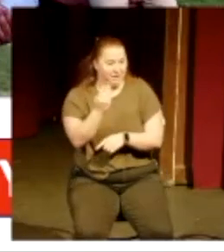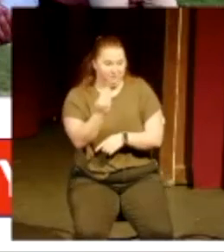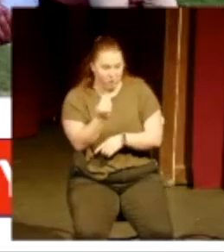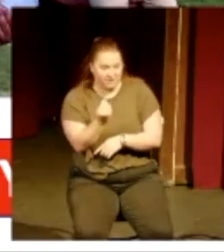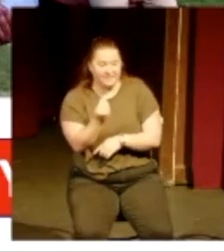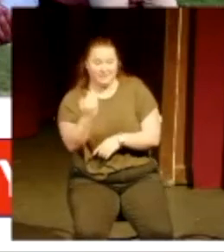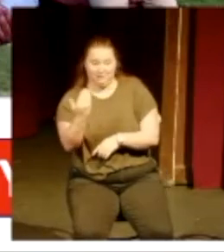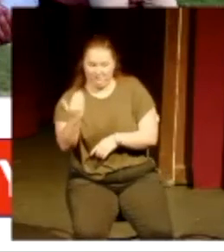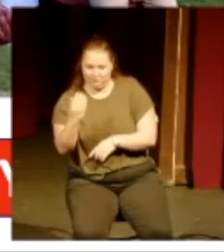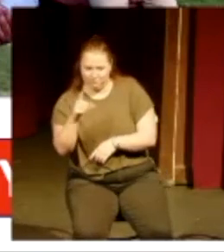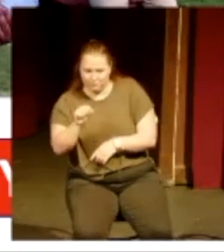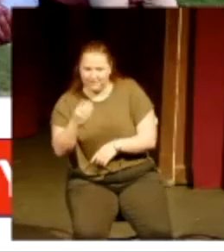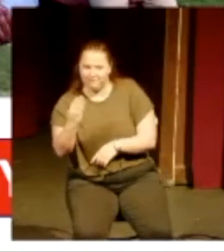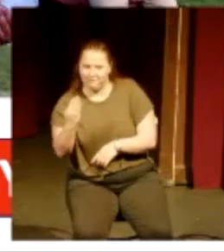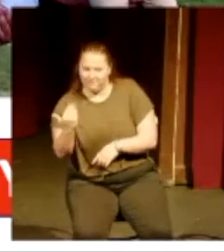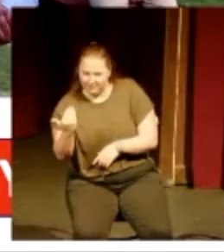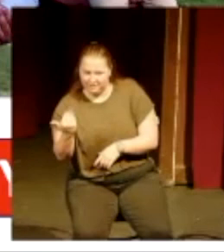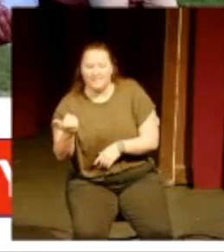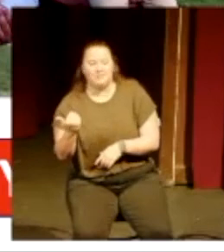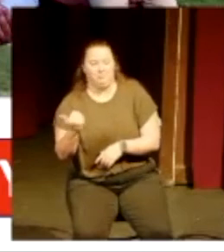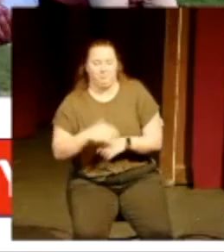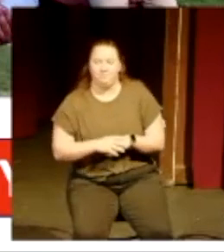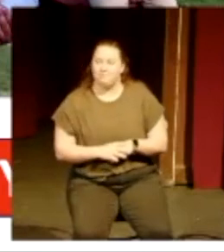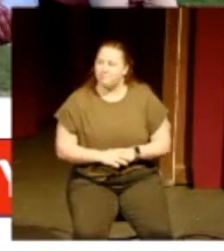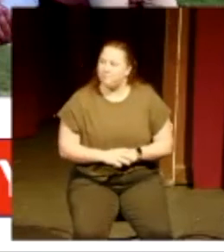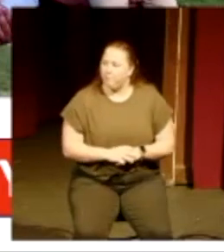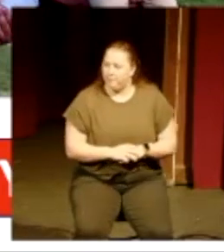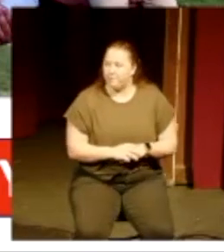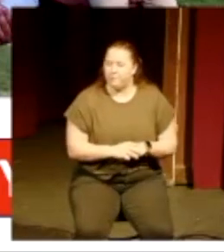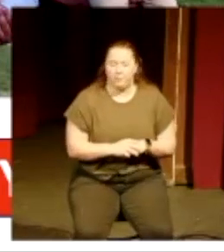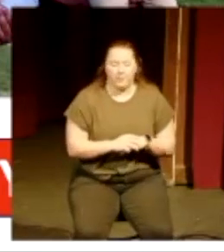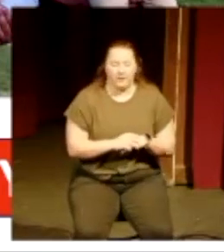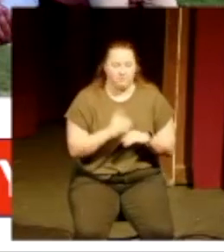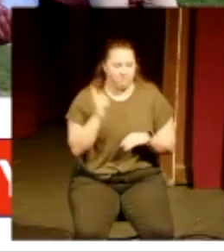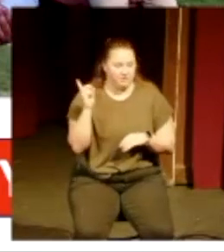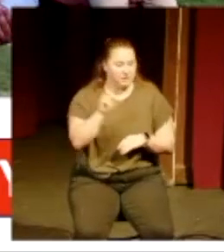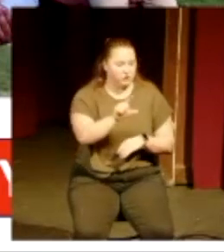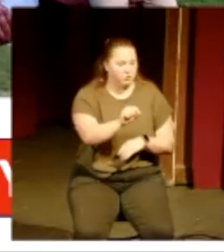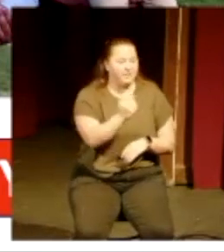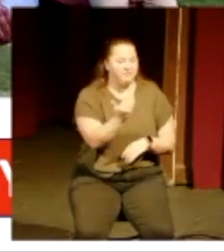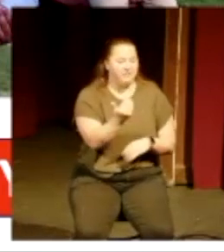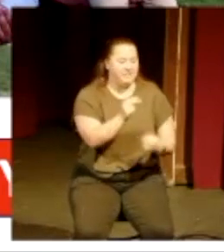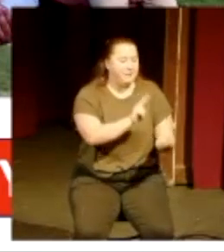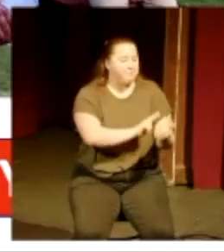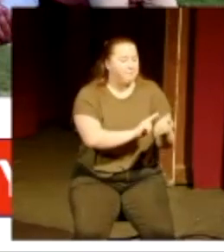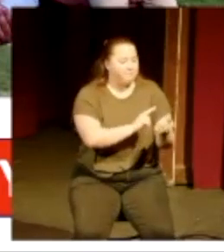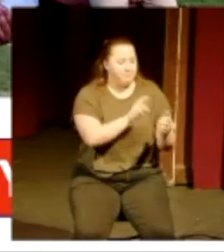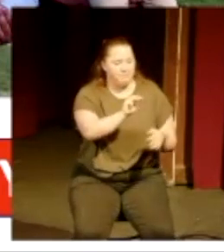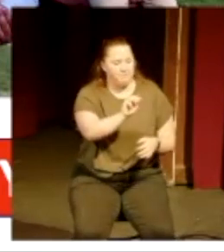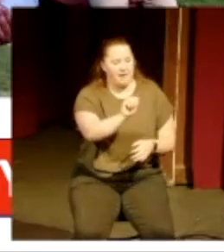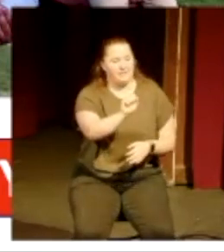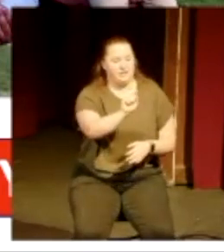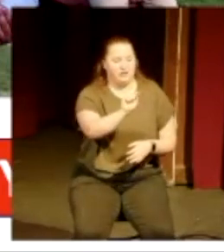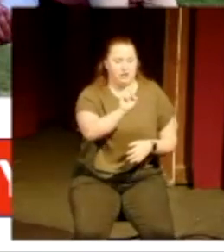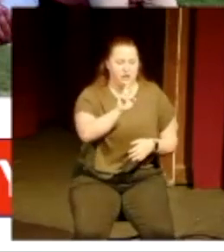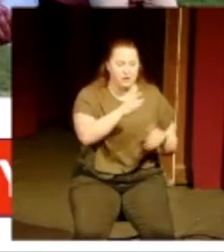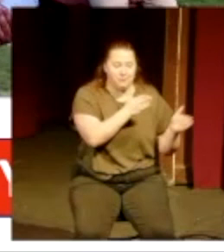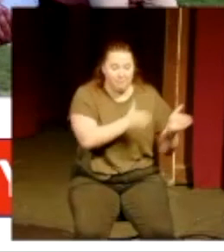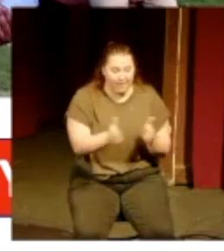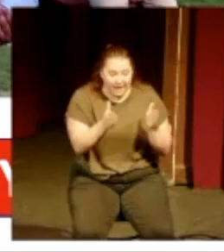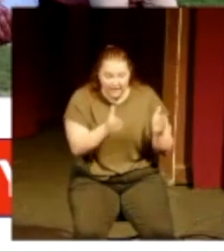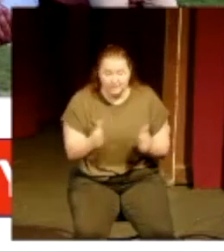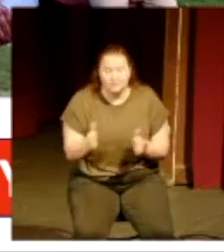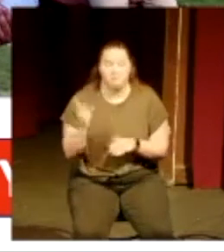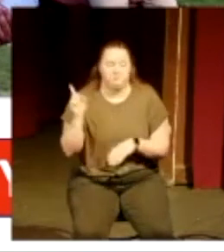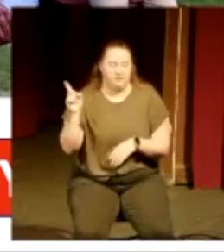We put it in our 2015 through 25 master plan. We've done some amazing things in that regard. We